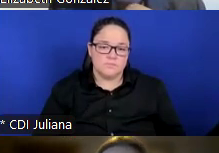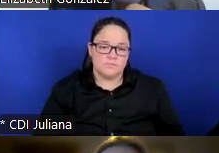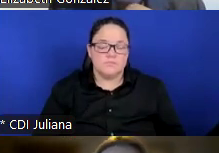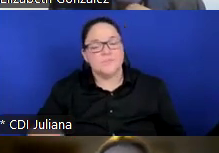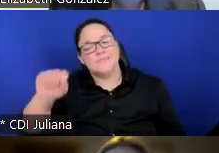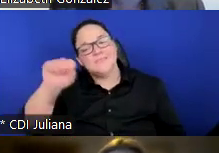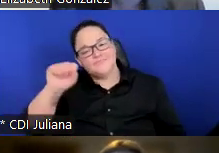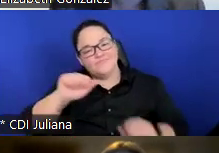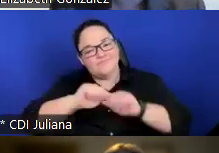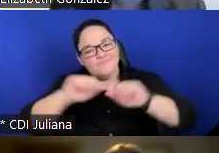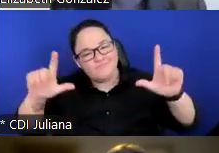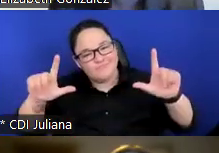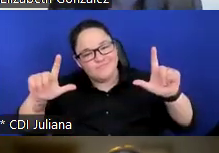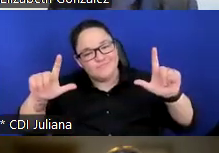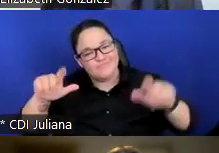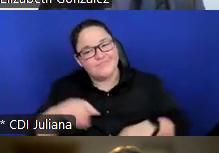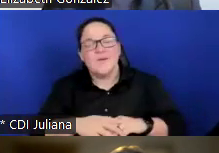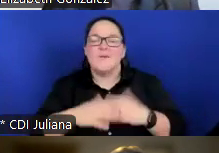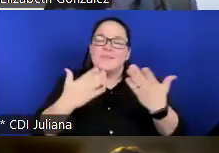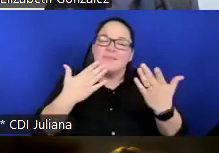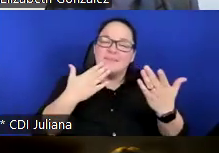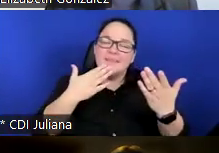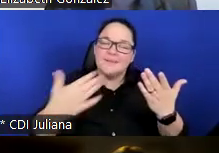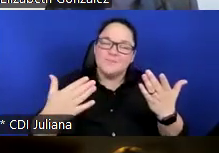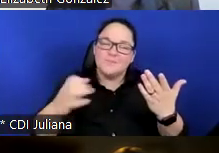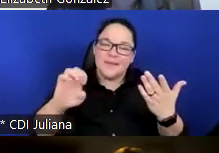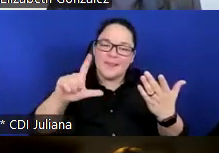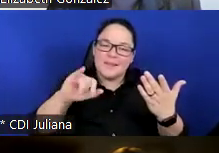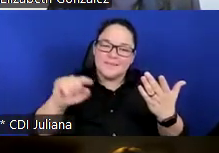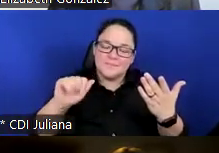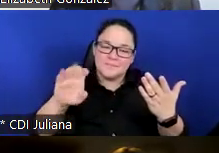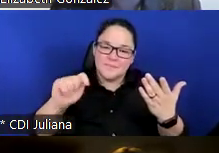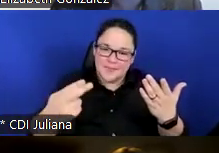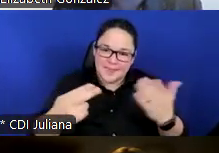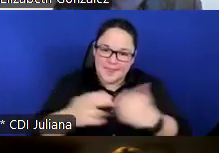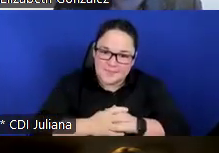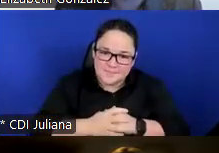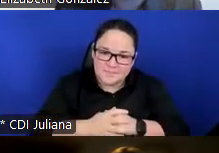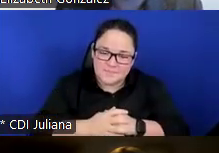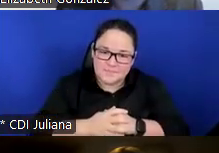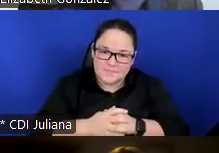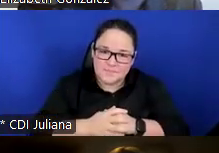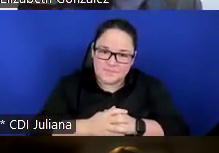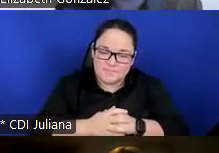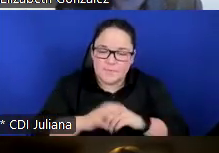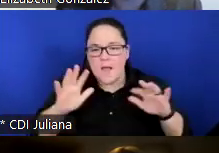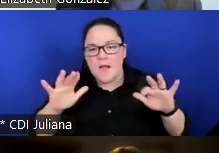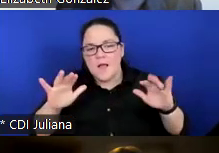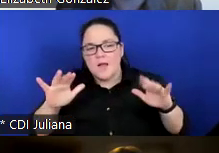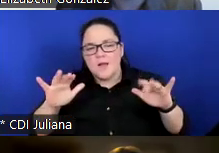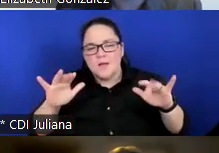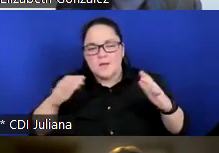Thank you very much, Elizabeth. I just wanted to reiterate